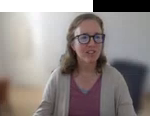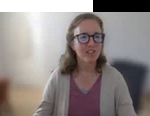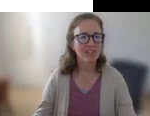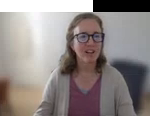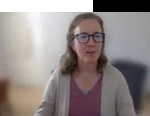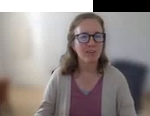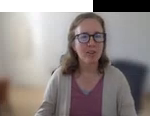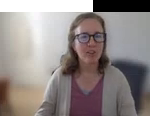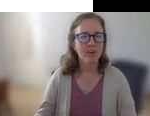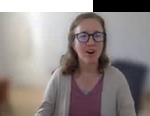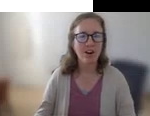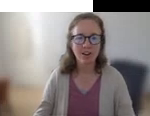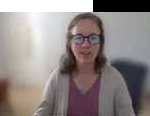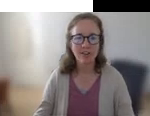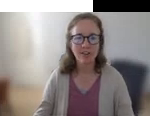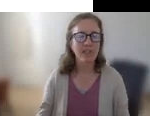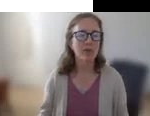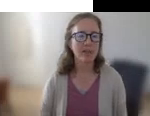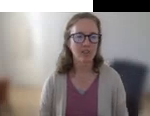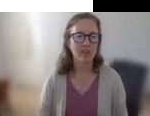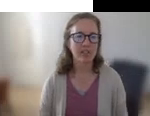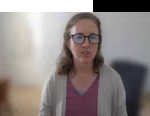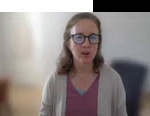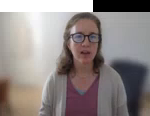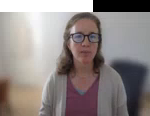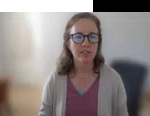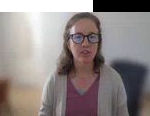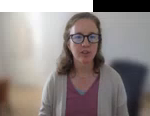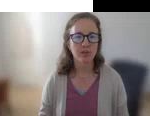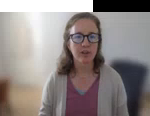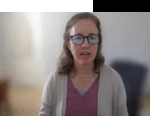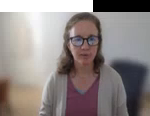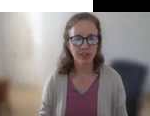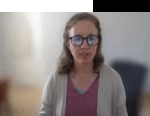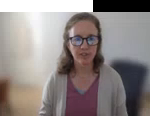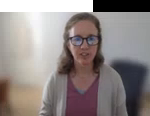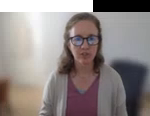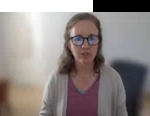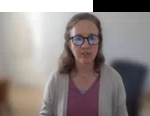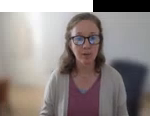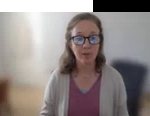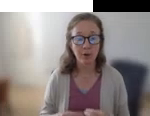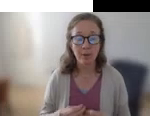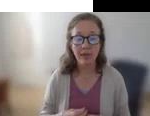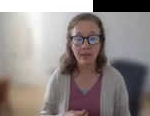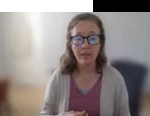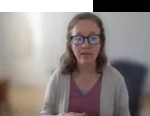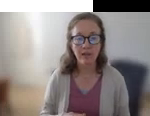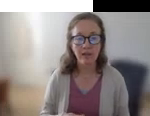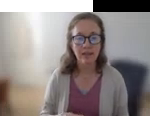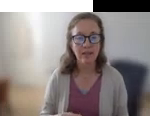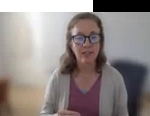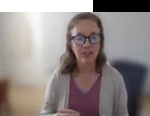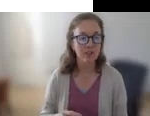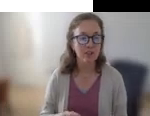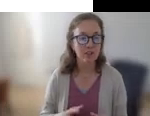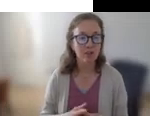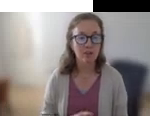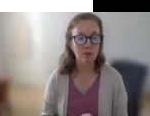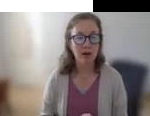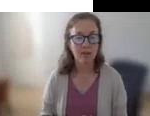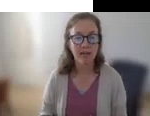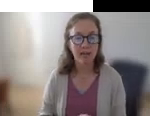just to start, there are many ways to transcribe and to caption your videos. For my classes, I like